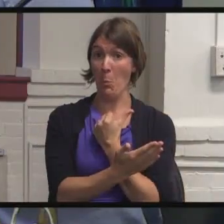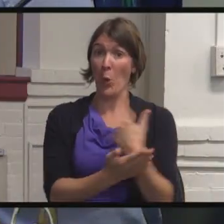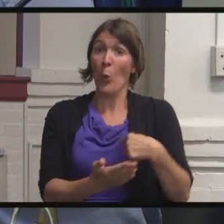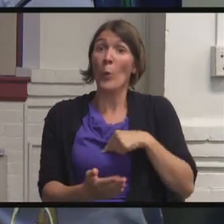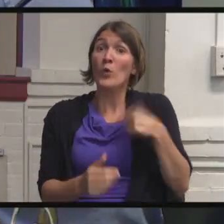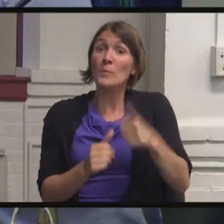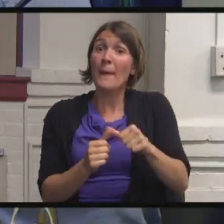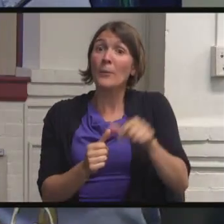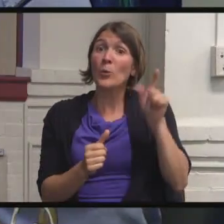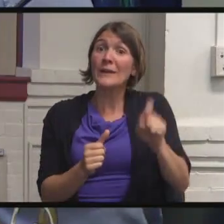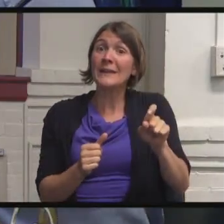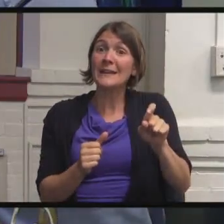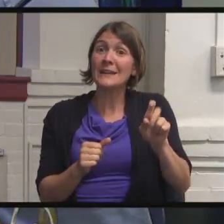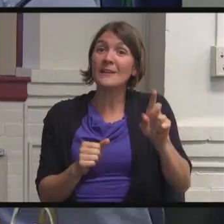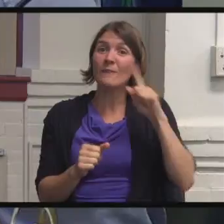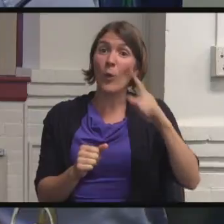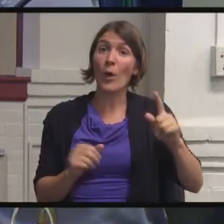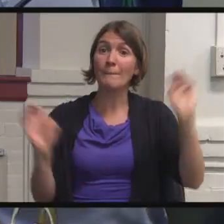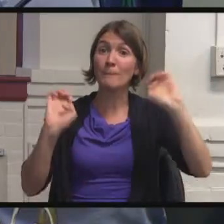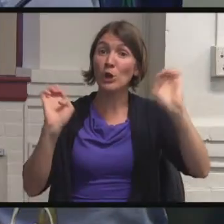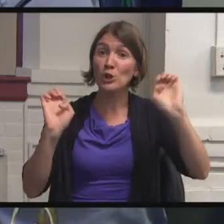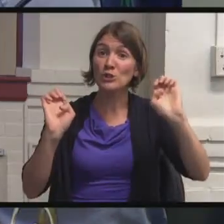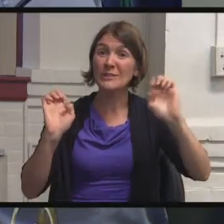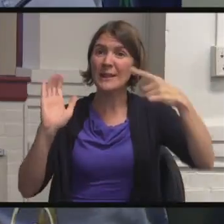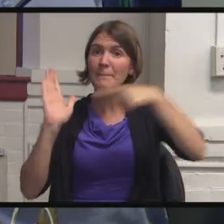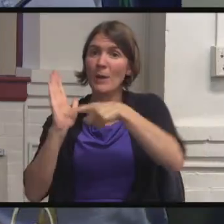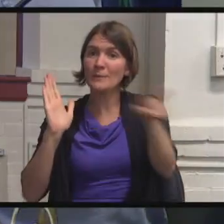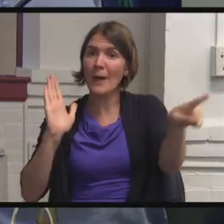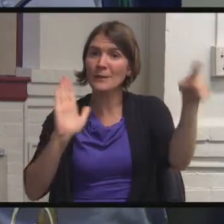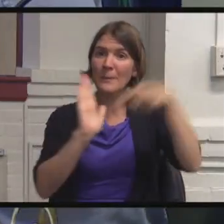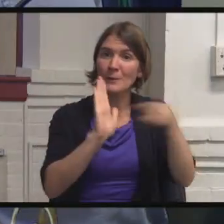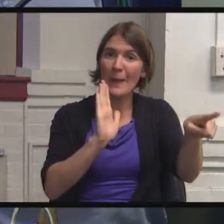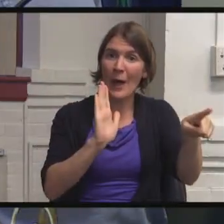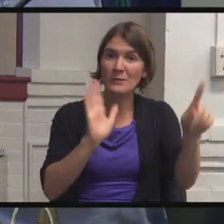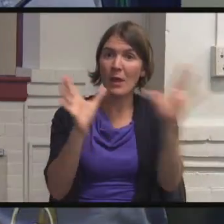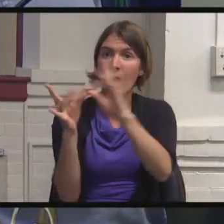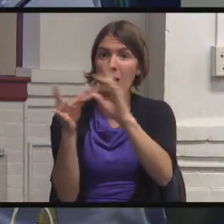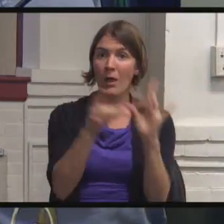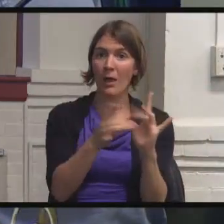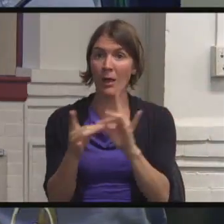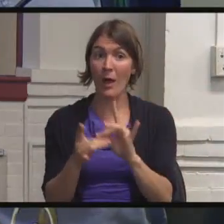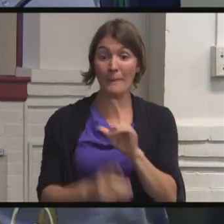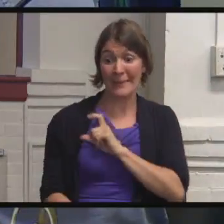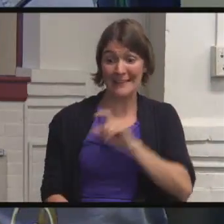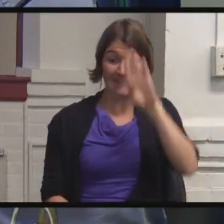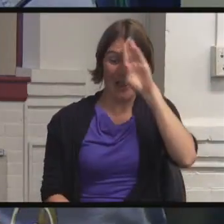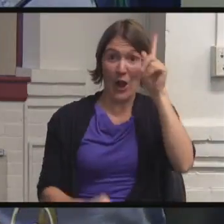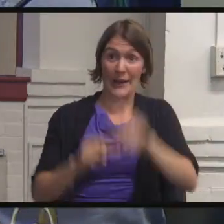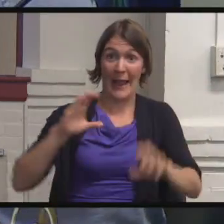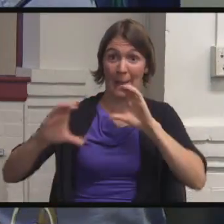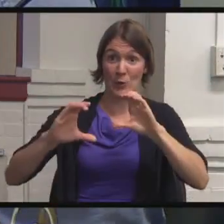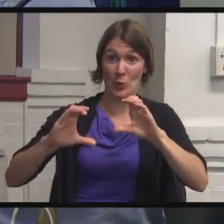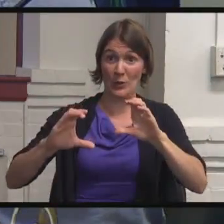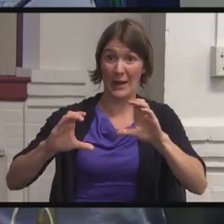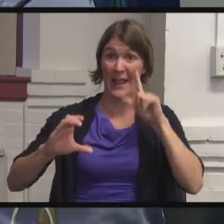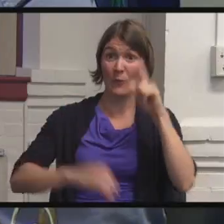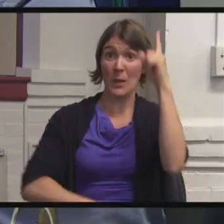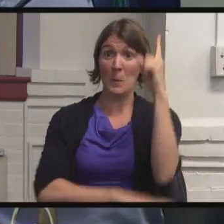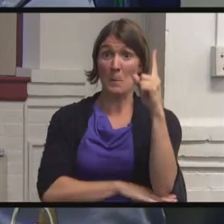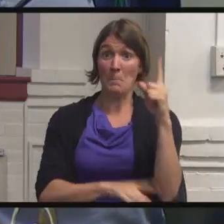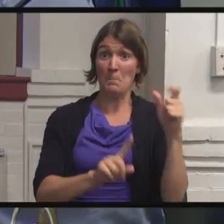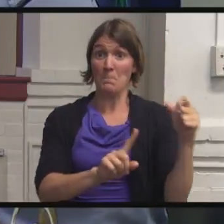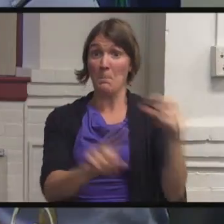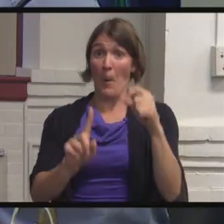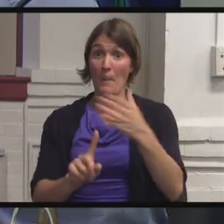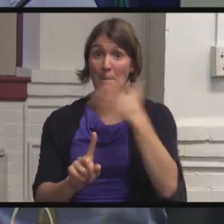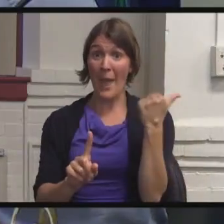that we're using in town that we've had a hard time placing every now and then between the police and the fire? And We do